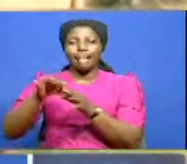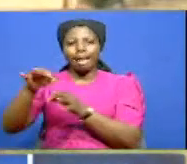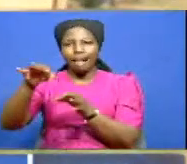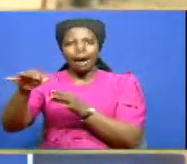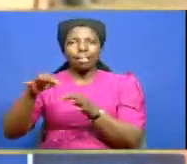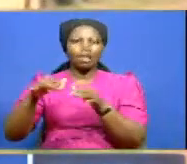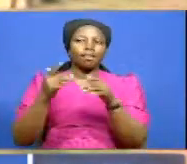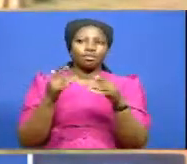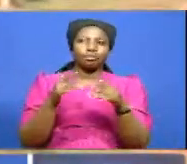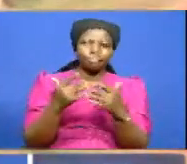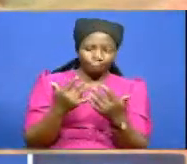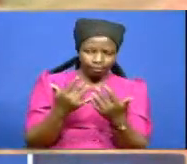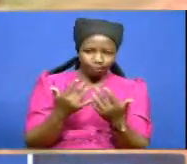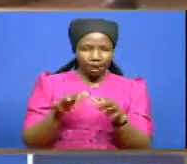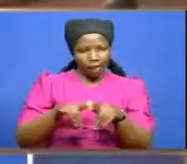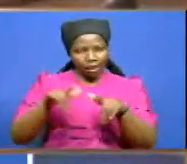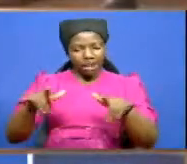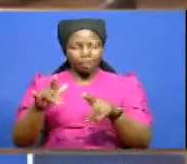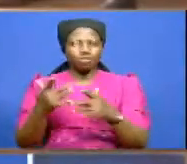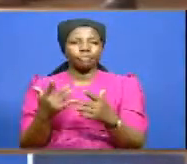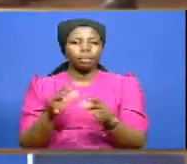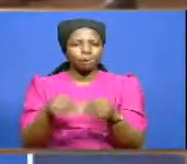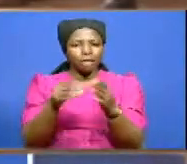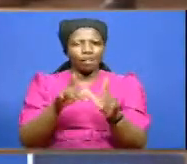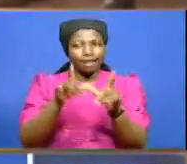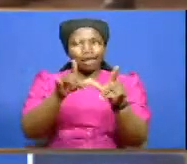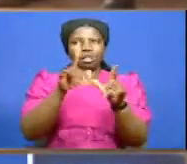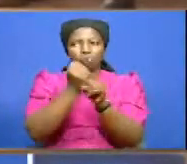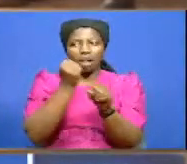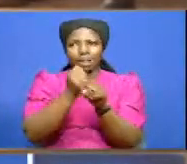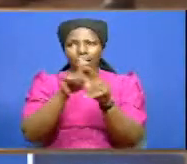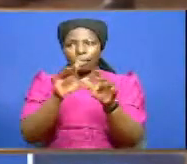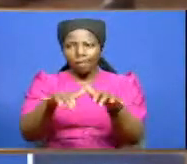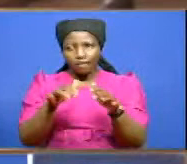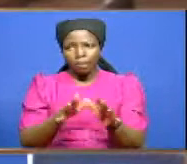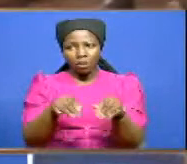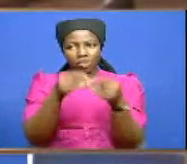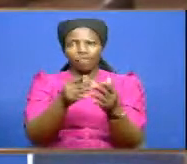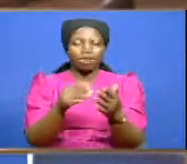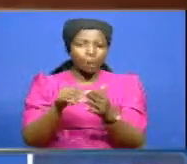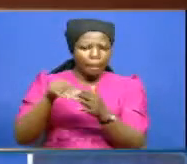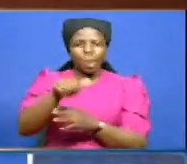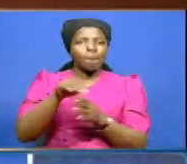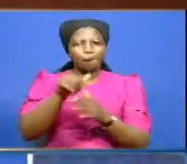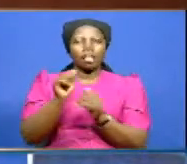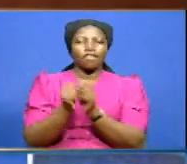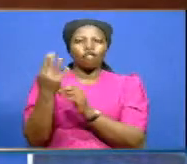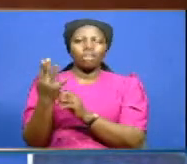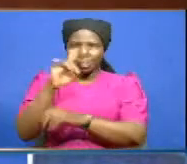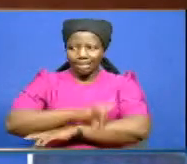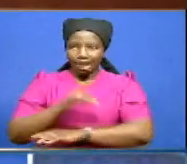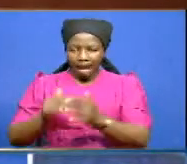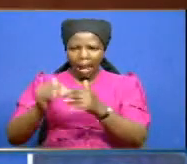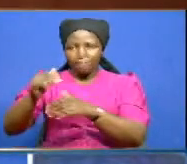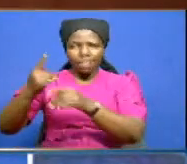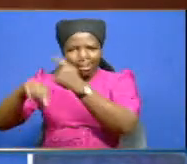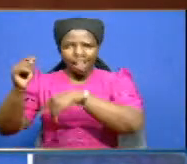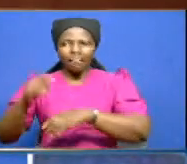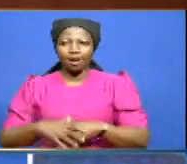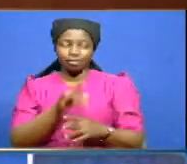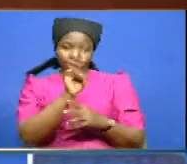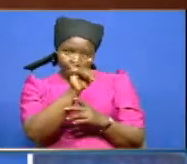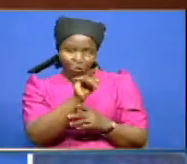licenses to operate, while farmers will be paid 50% of their tea sales 14 days after the date of auction. This bill, once passed, is